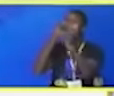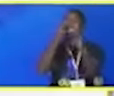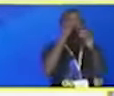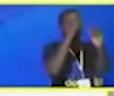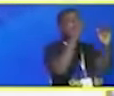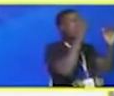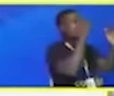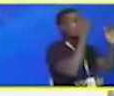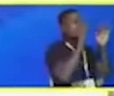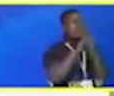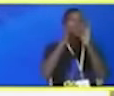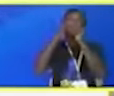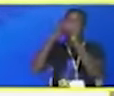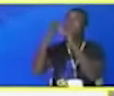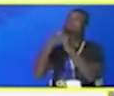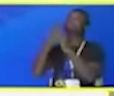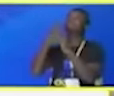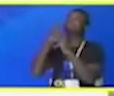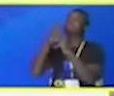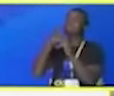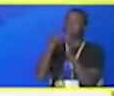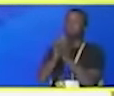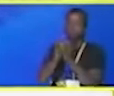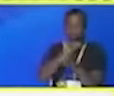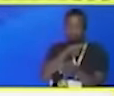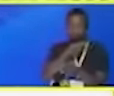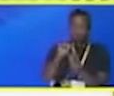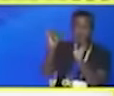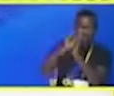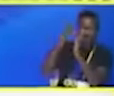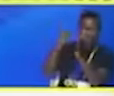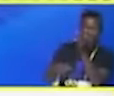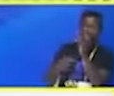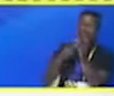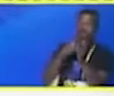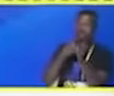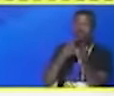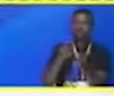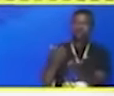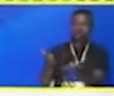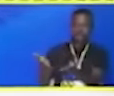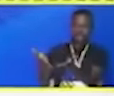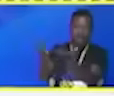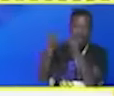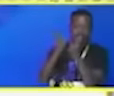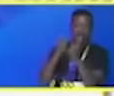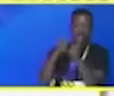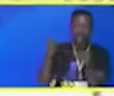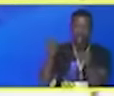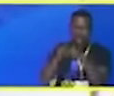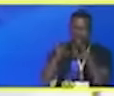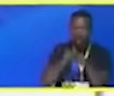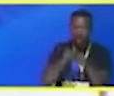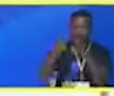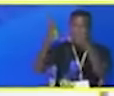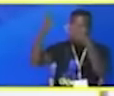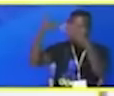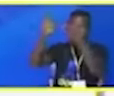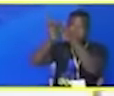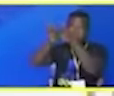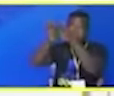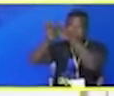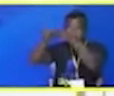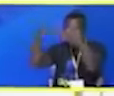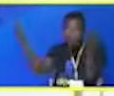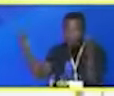speak. And what he got to find out, he said, come up hither. Watch this. As soon as that door opened,